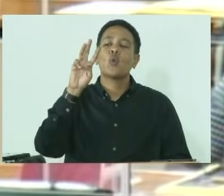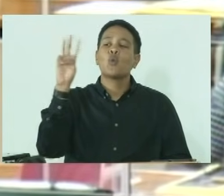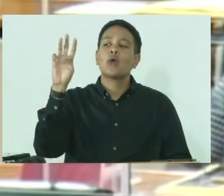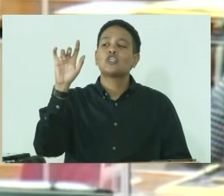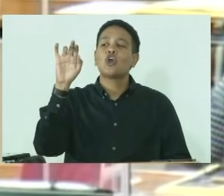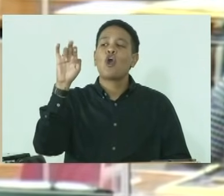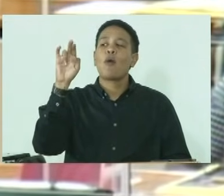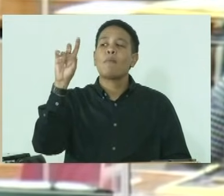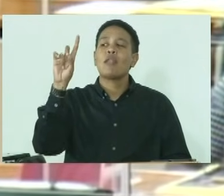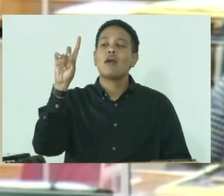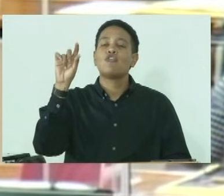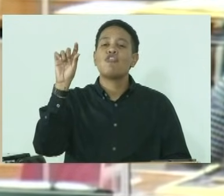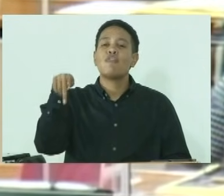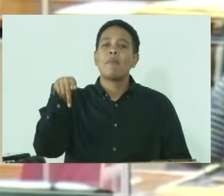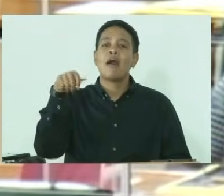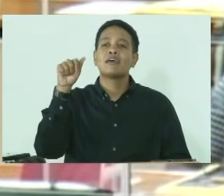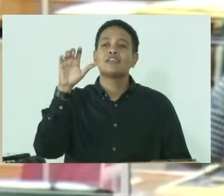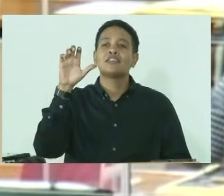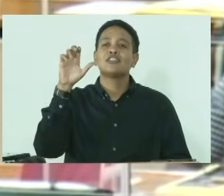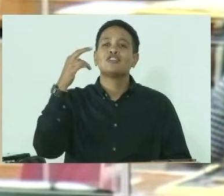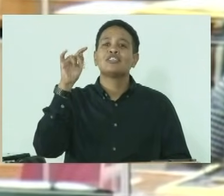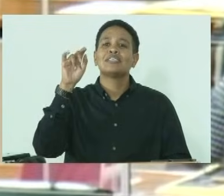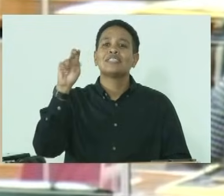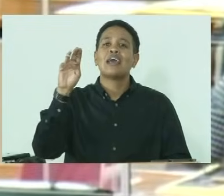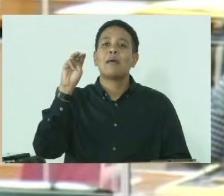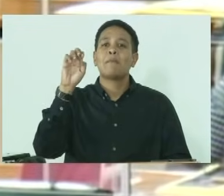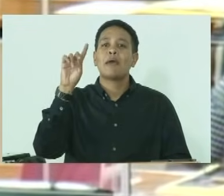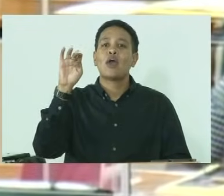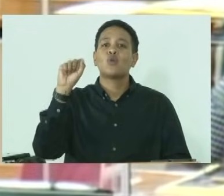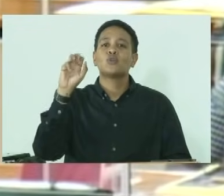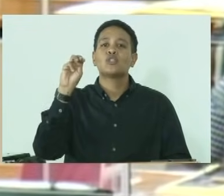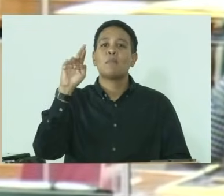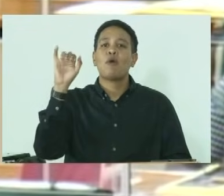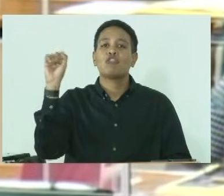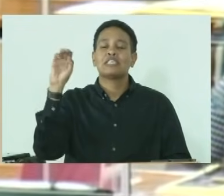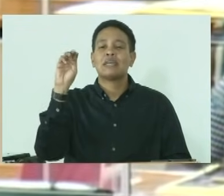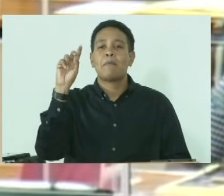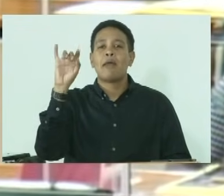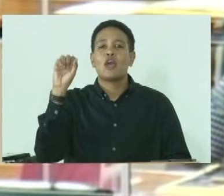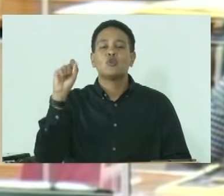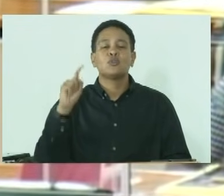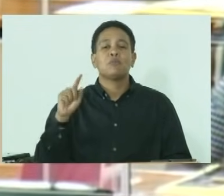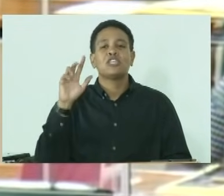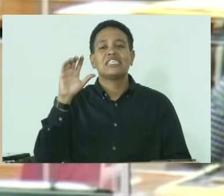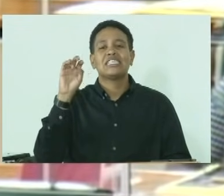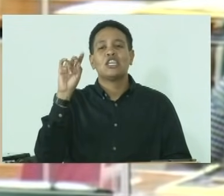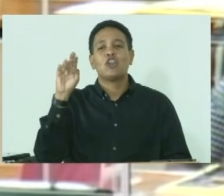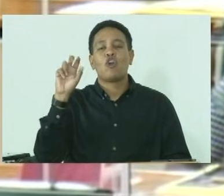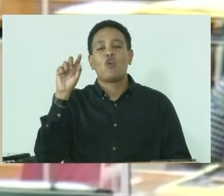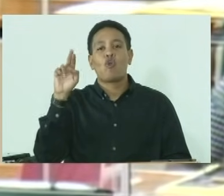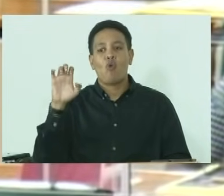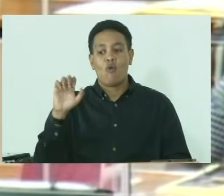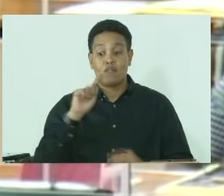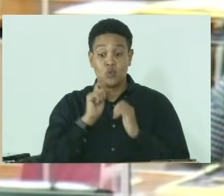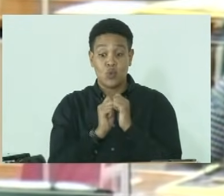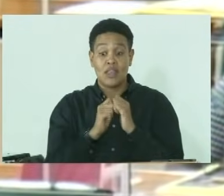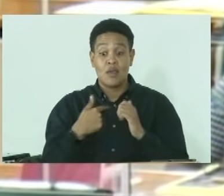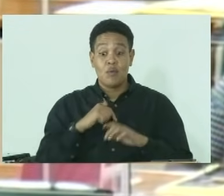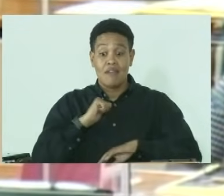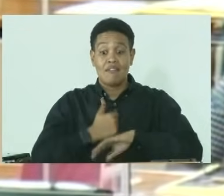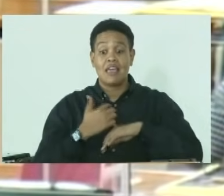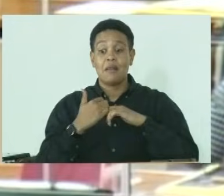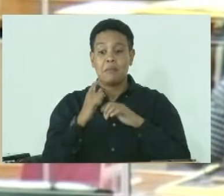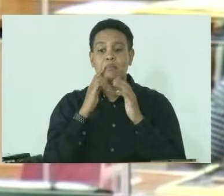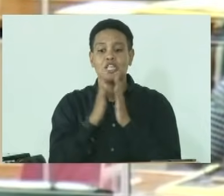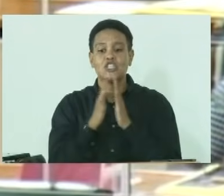Cumberland, Gregory Park, Christian Meadows, Morris Meadows, and Cedar Grove. Together, we have implemented